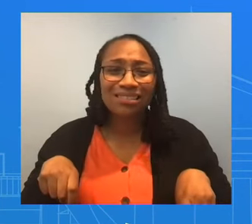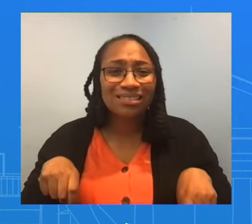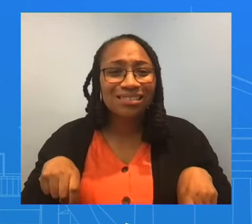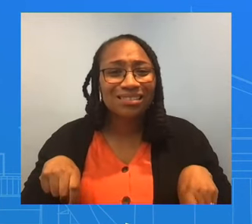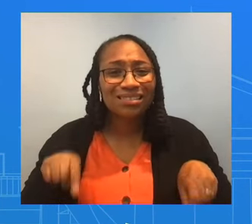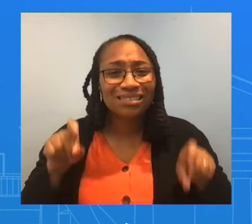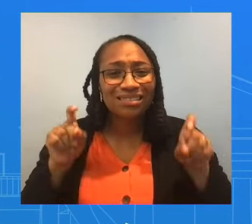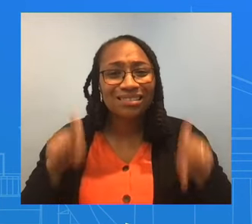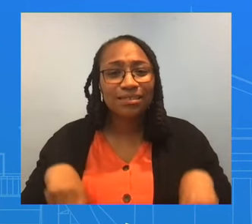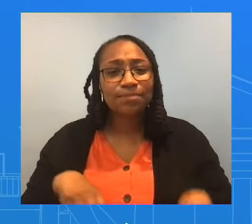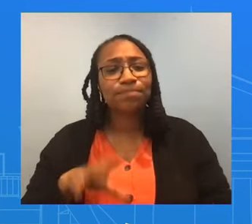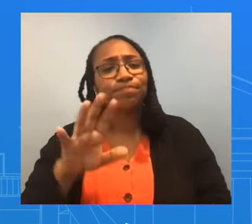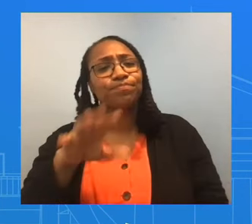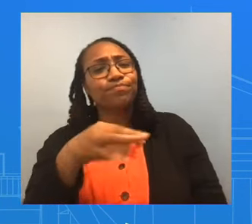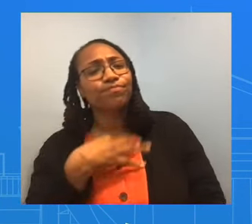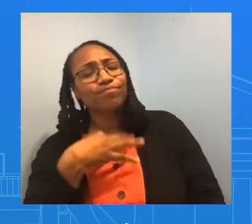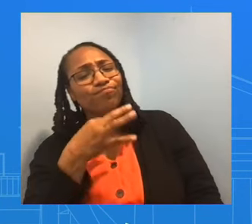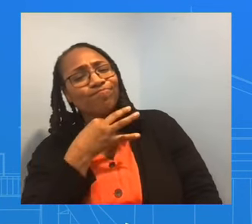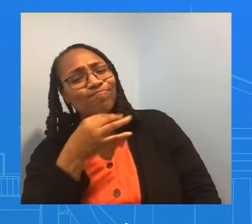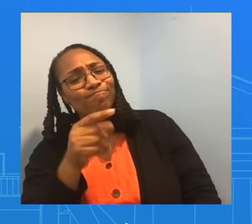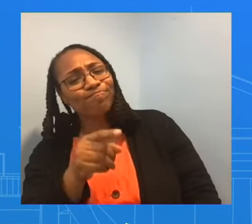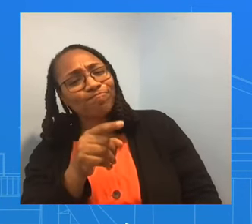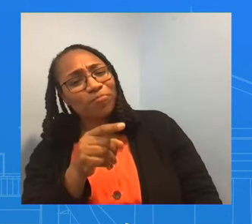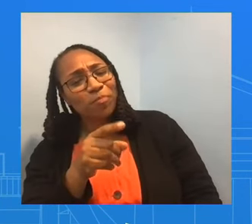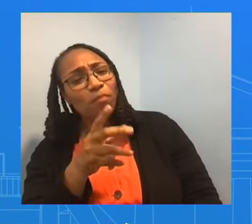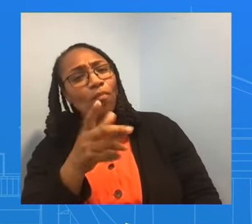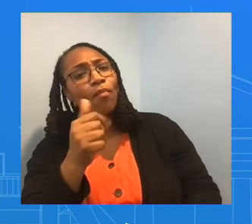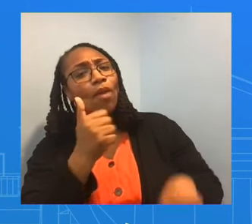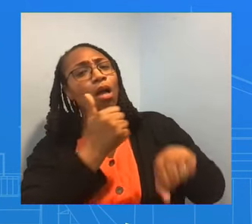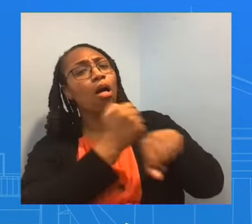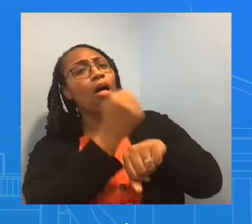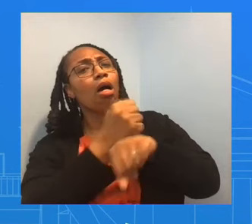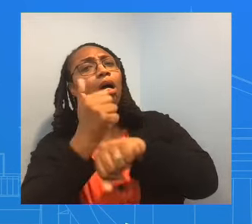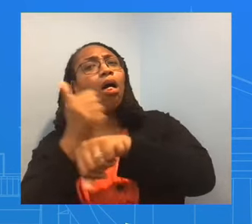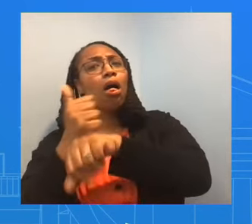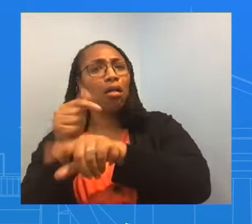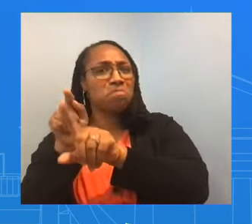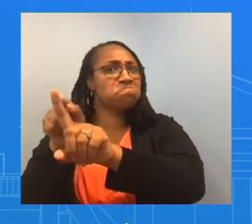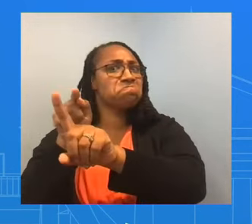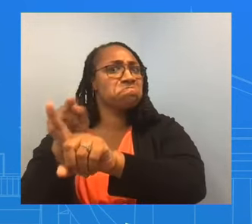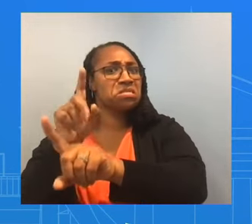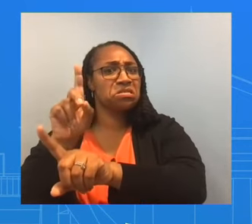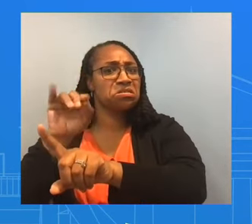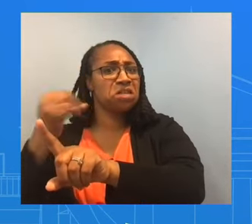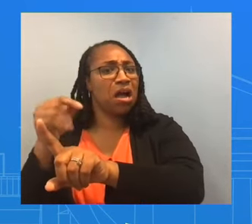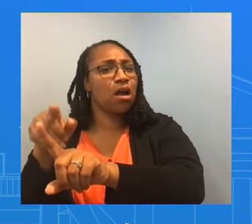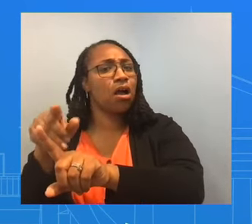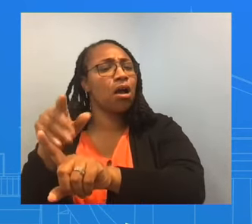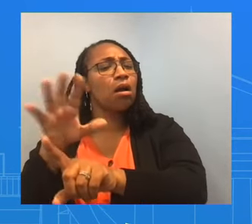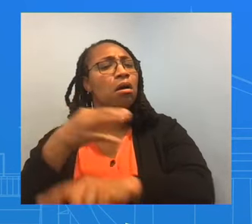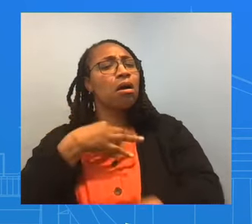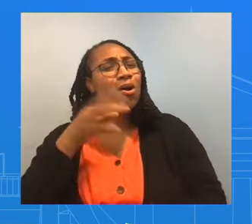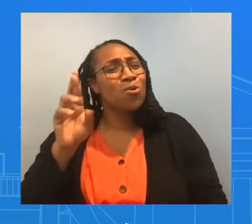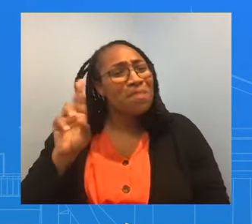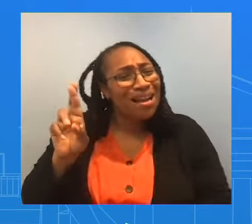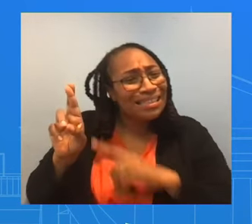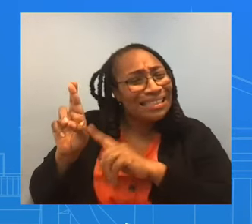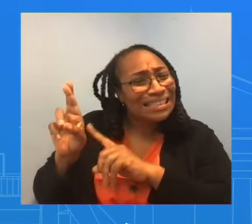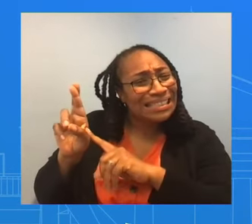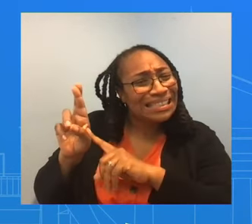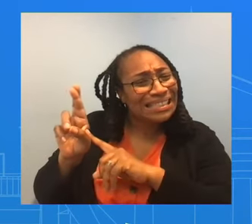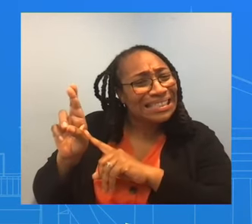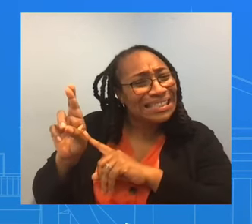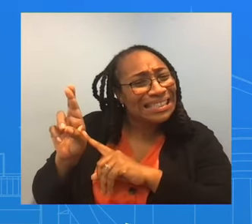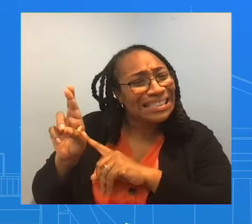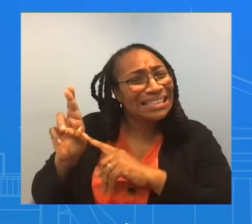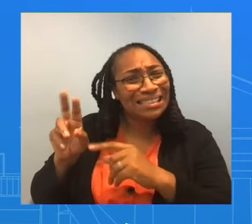of the Justice Department, some of the former President Trump's allies have also talked in pretty bellicose terms about what's happening. Congressman